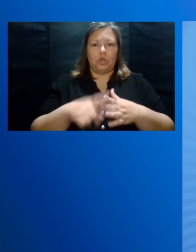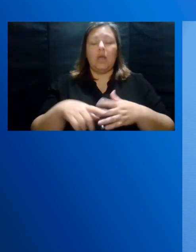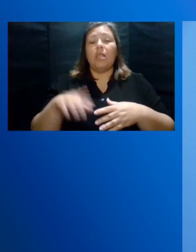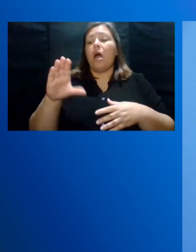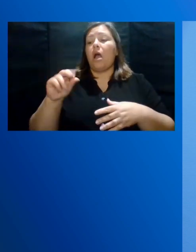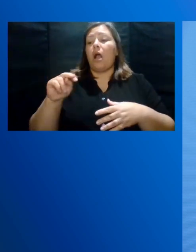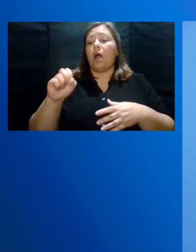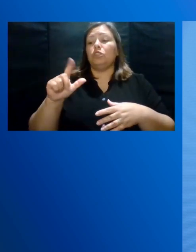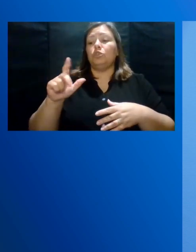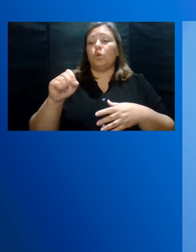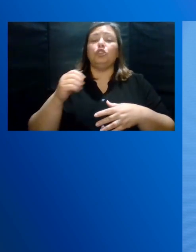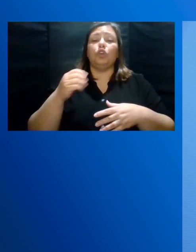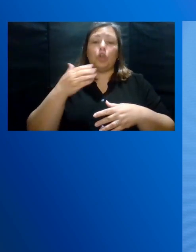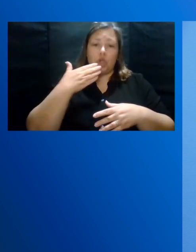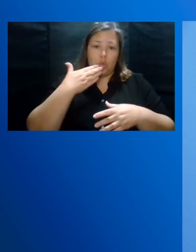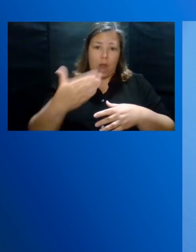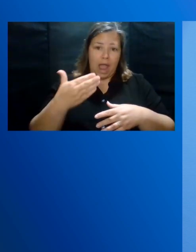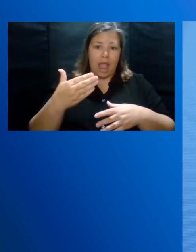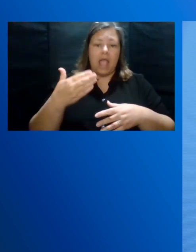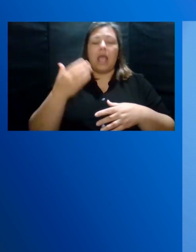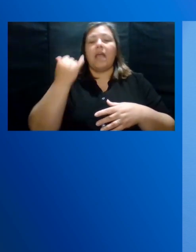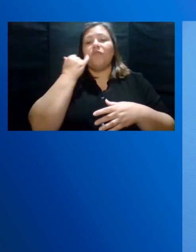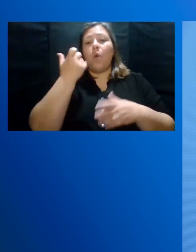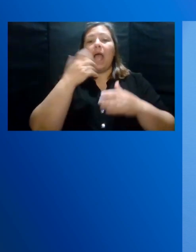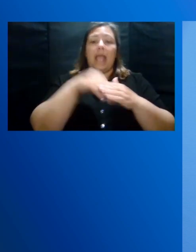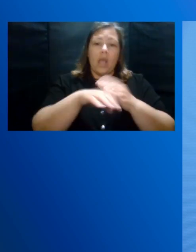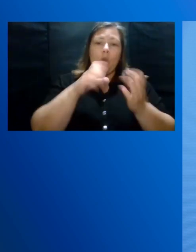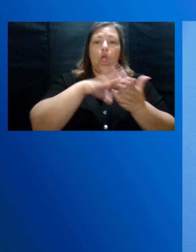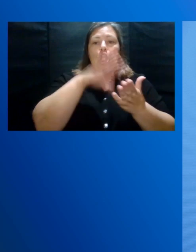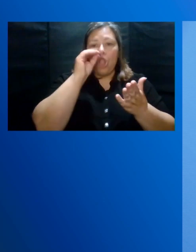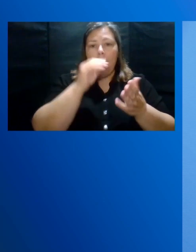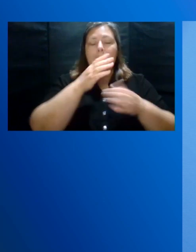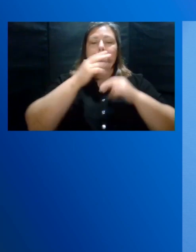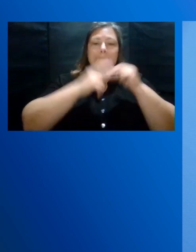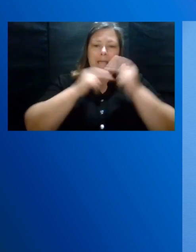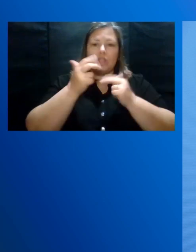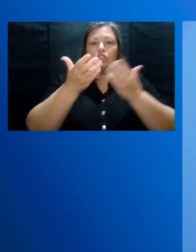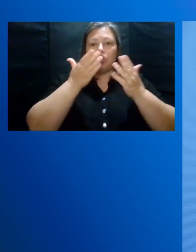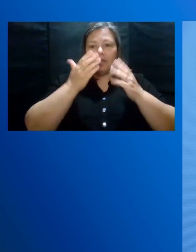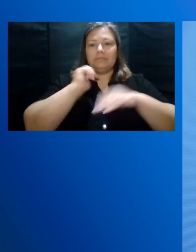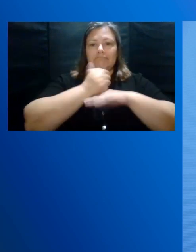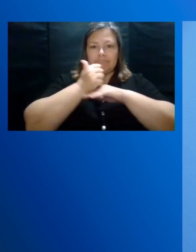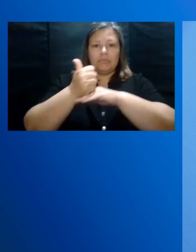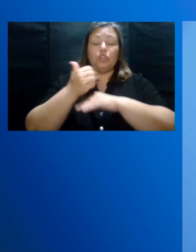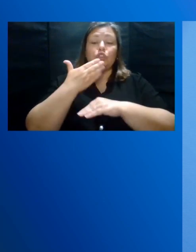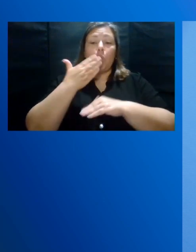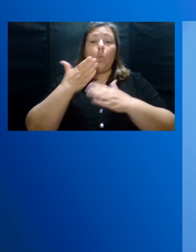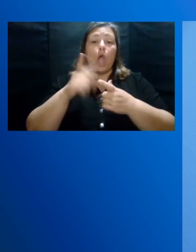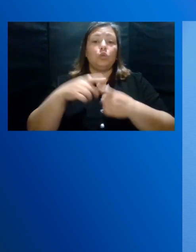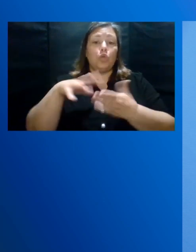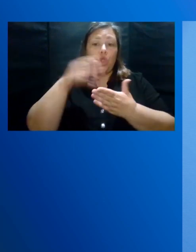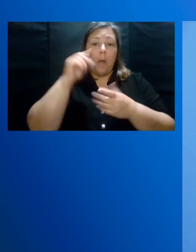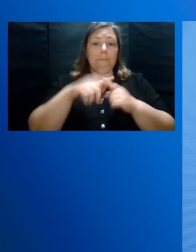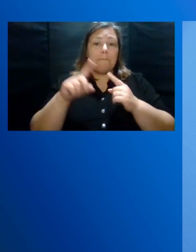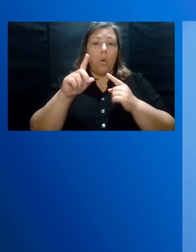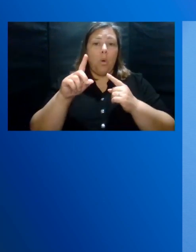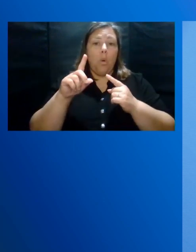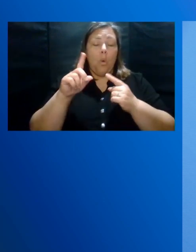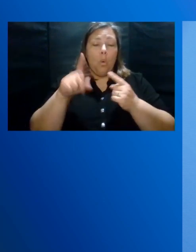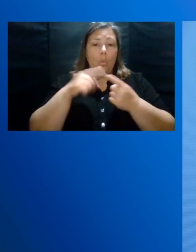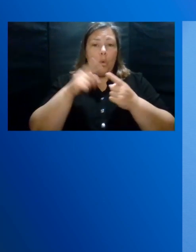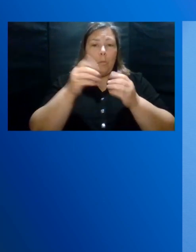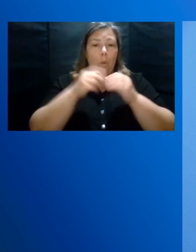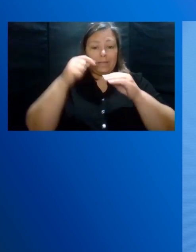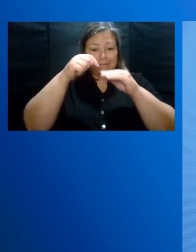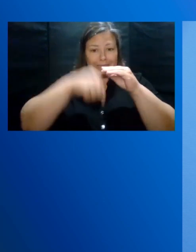want to learn serverless. I want to go in and I want to build a Lambda function in the console. It's a great way to learn. But when you get a little further into it, when you want to